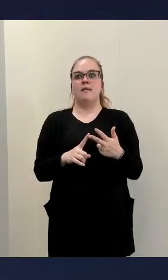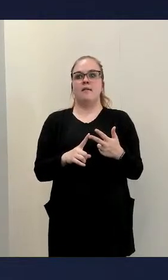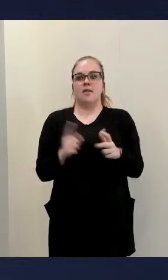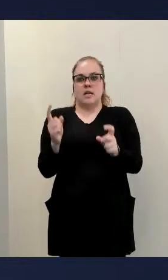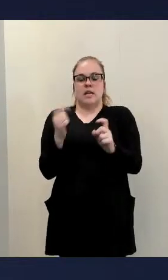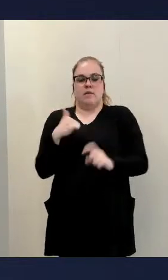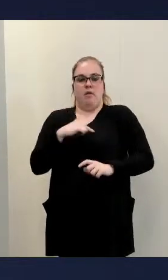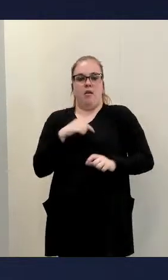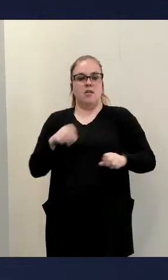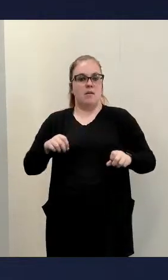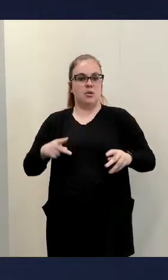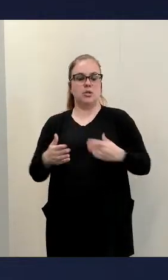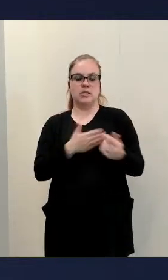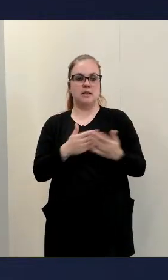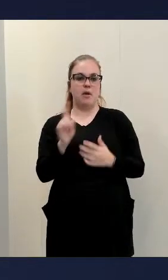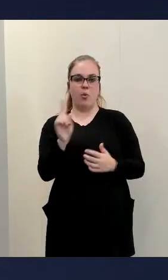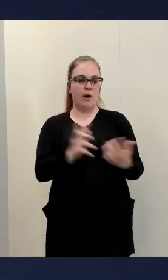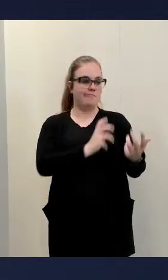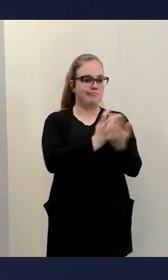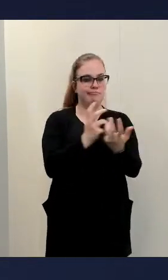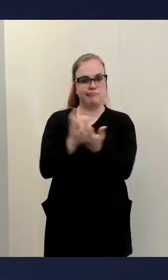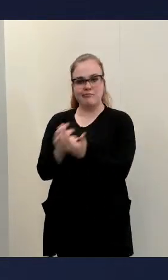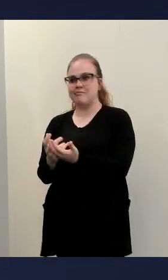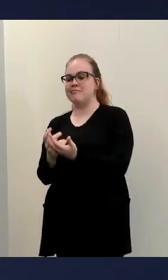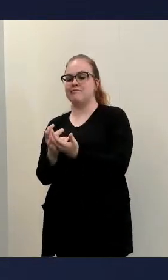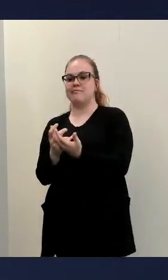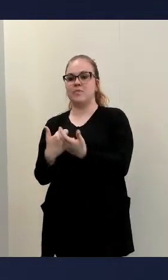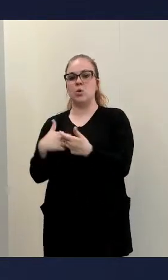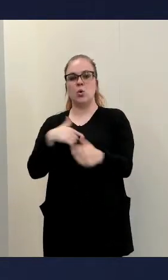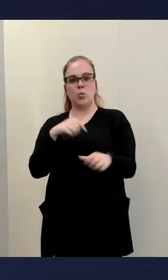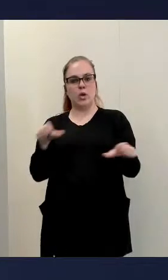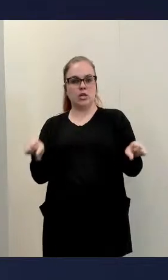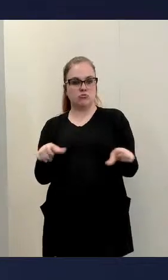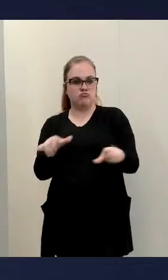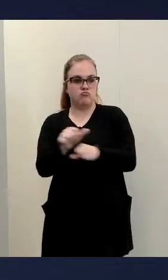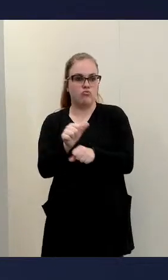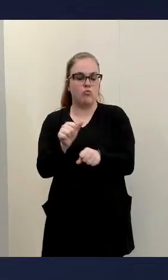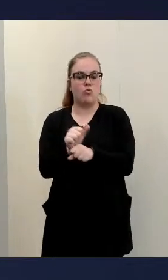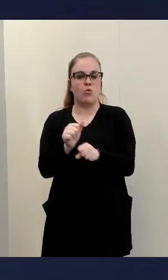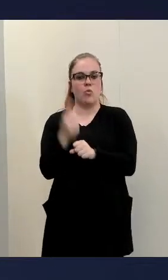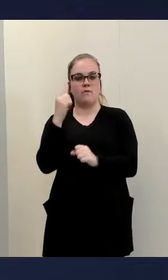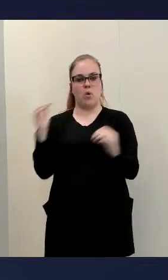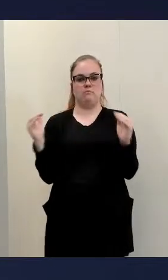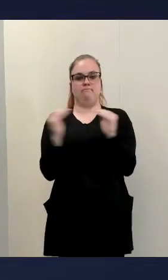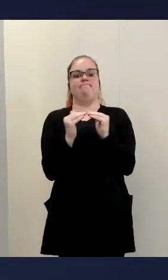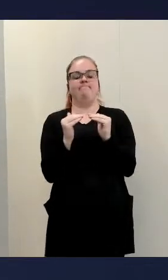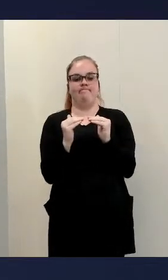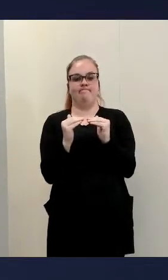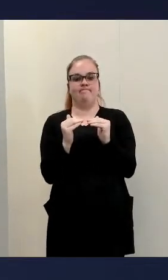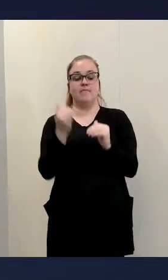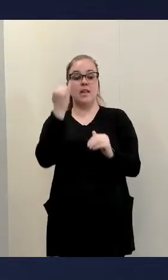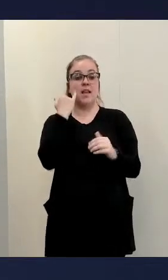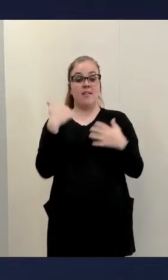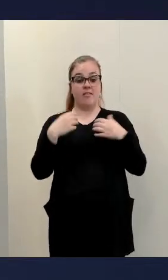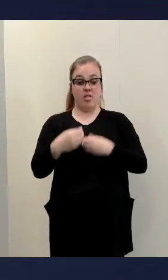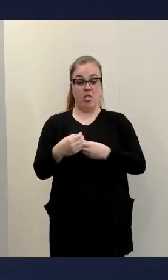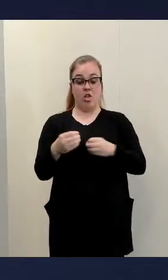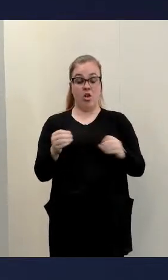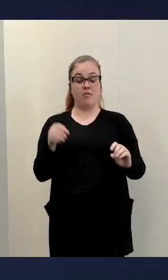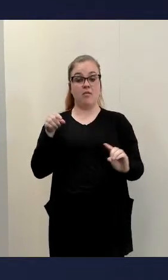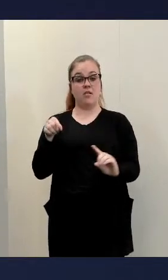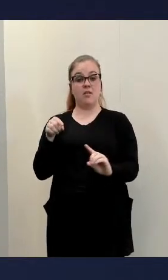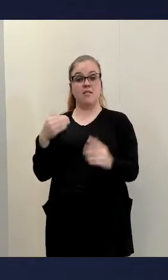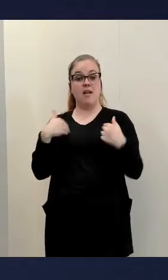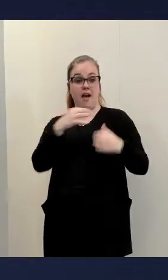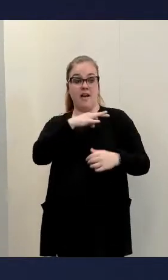an opportunity, no matter where we fit, no matter where we sit, to do the work in an equitable way. If the Office of Health Equity had